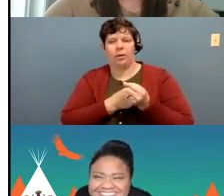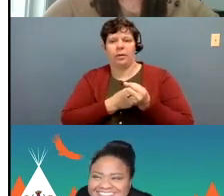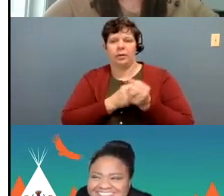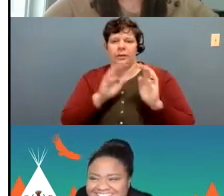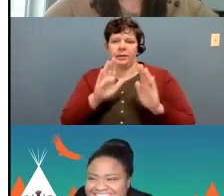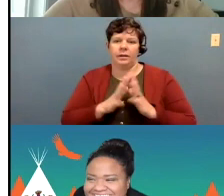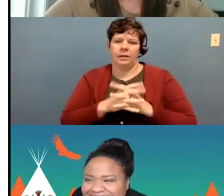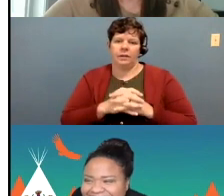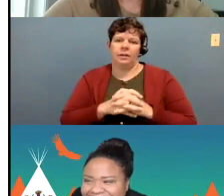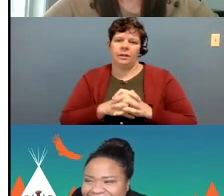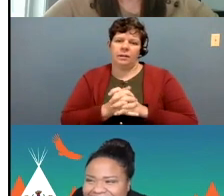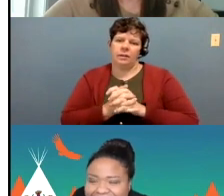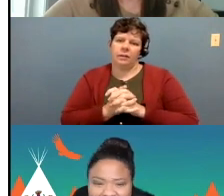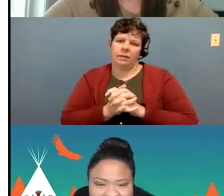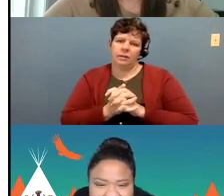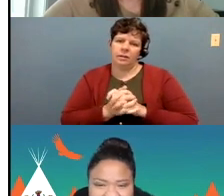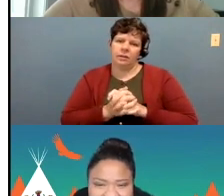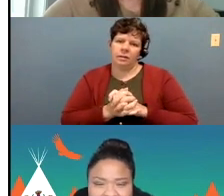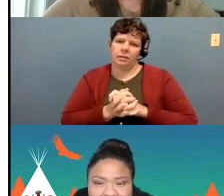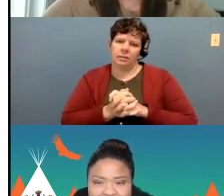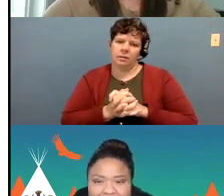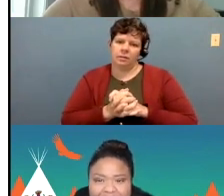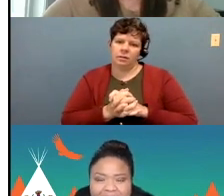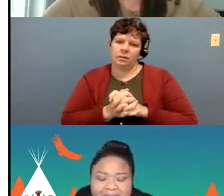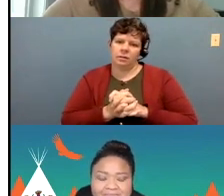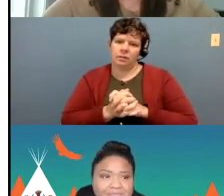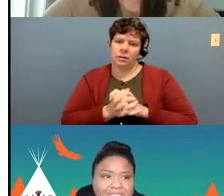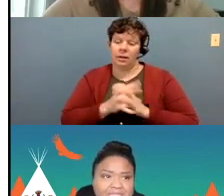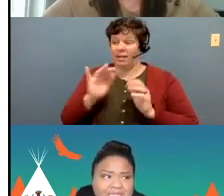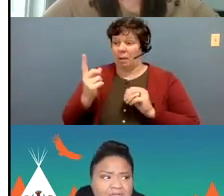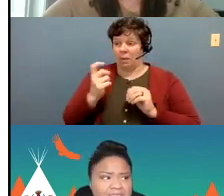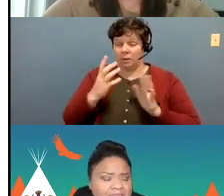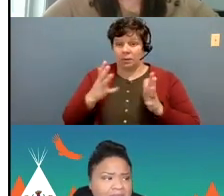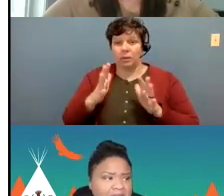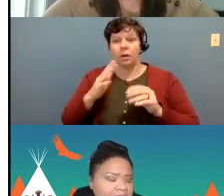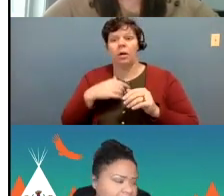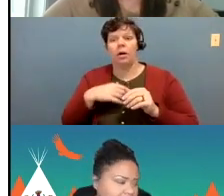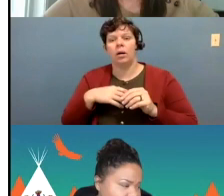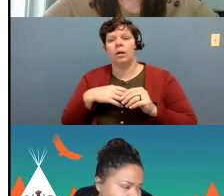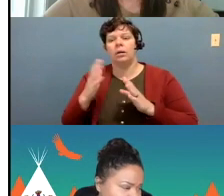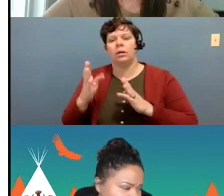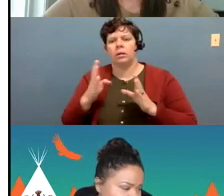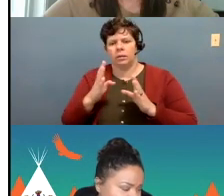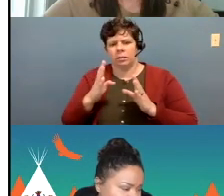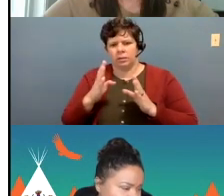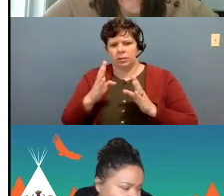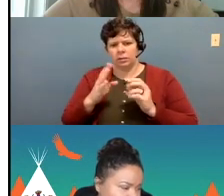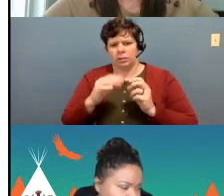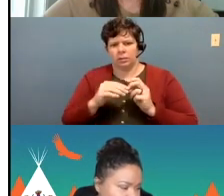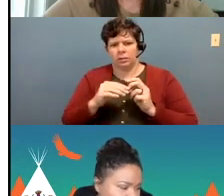Great. That was the question that came through. And then there was something else that really stood